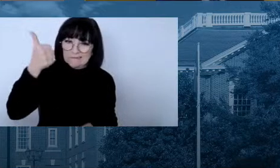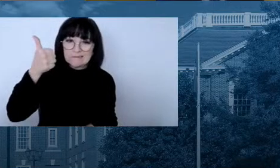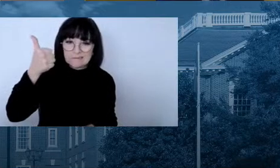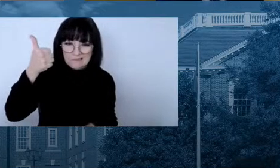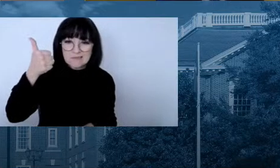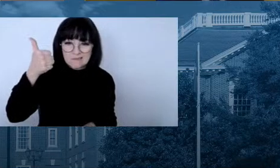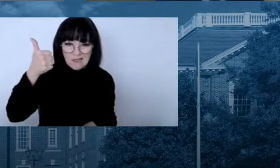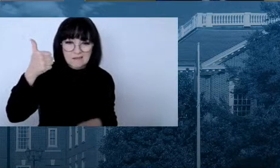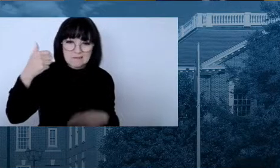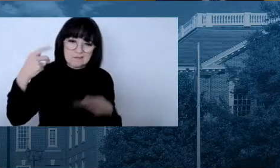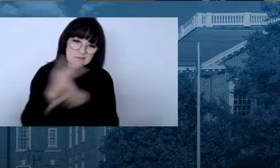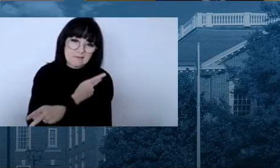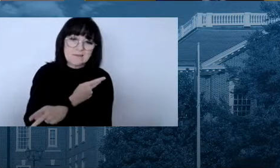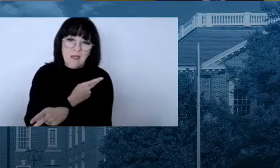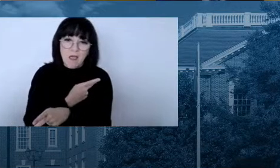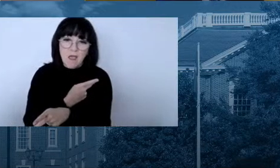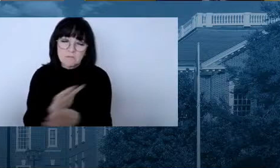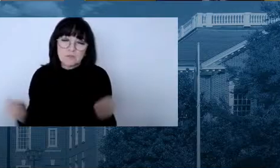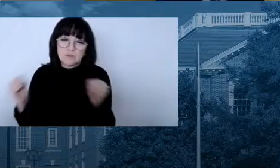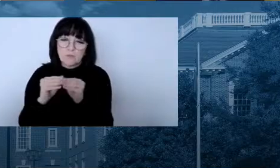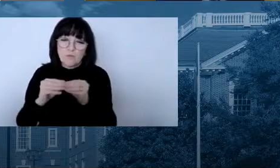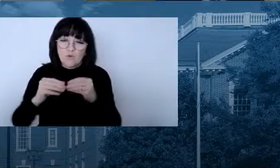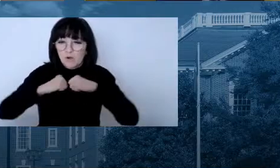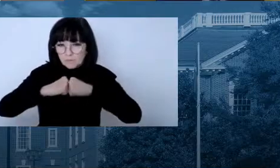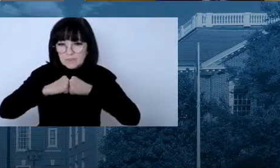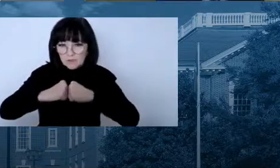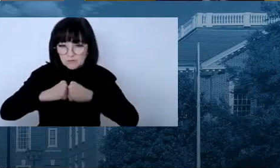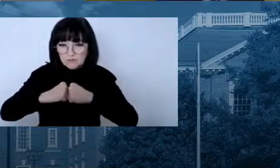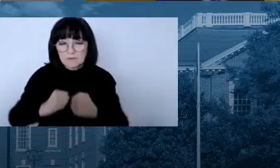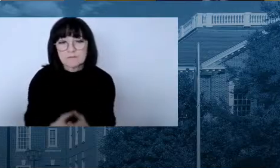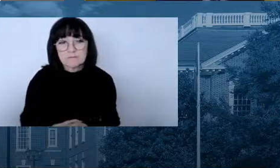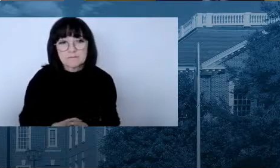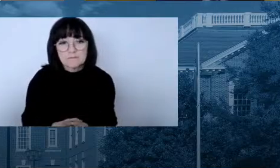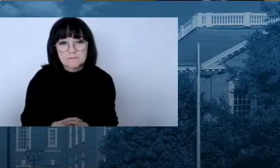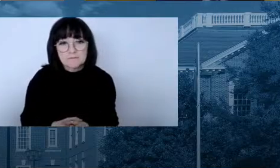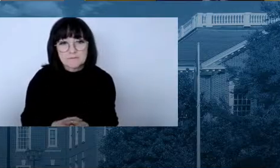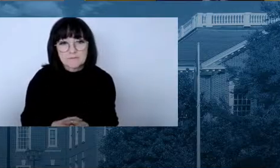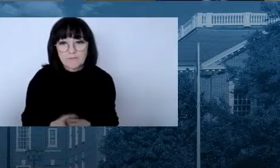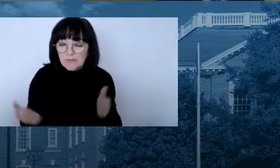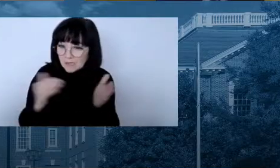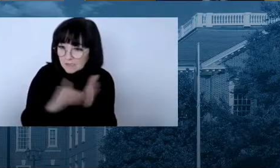levels, and you get much, much better protection. And again,